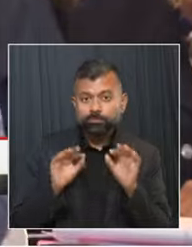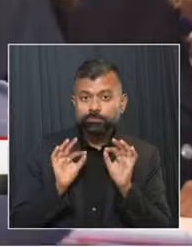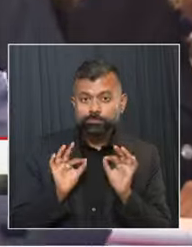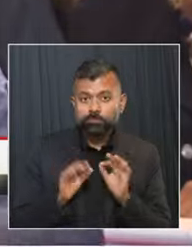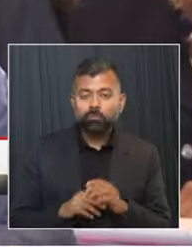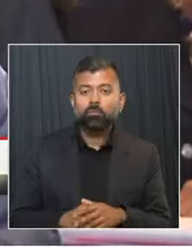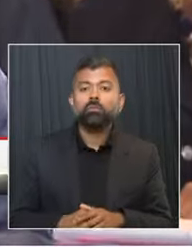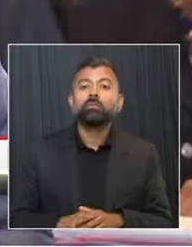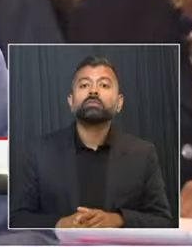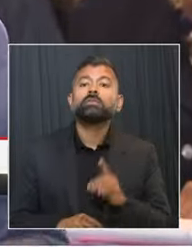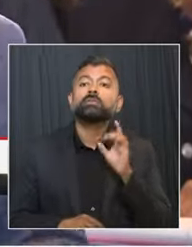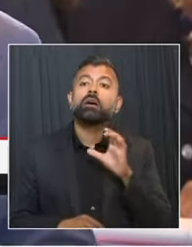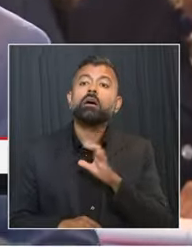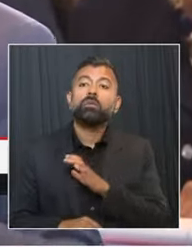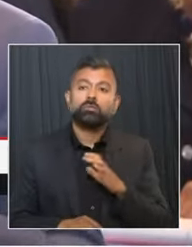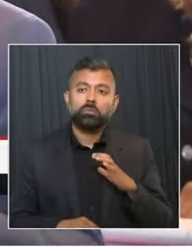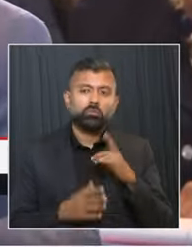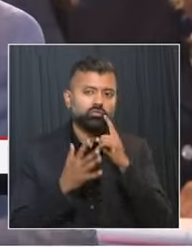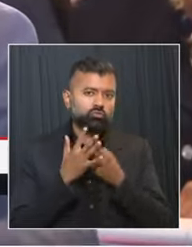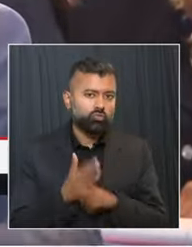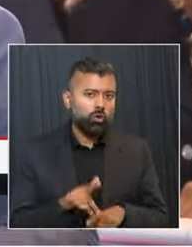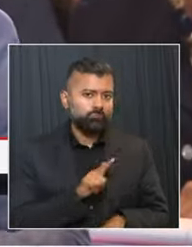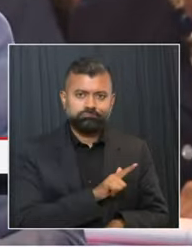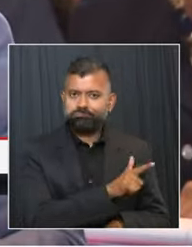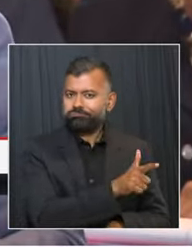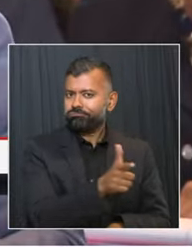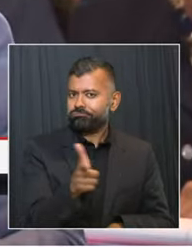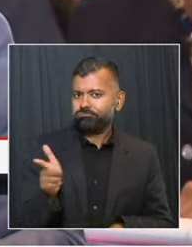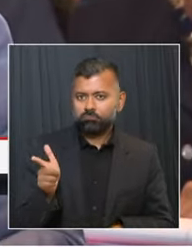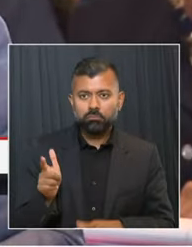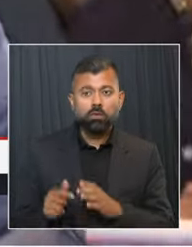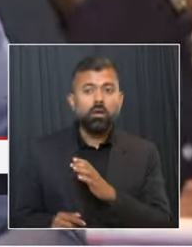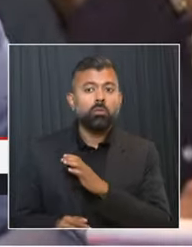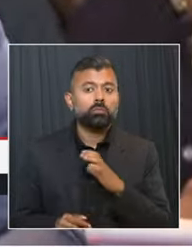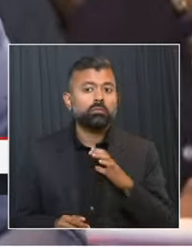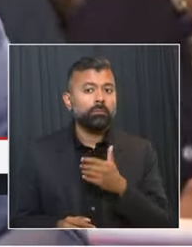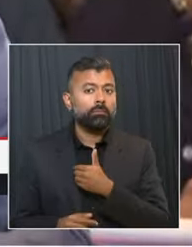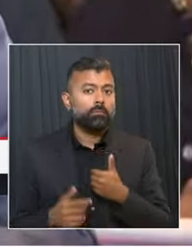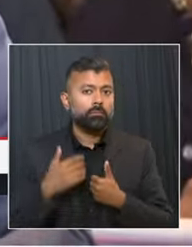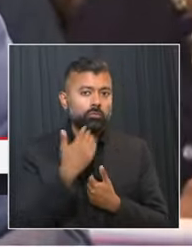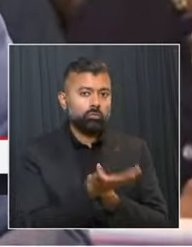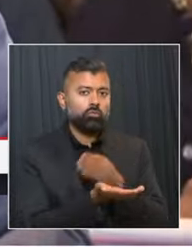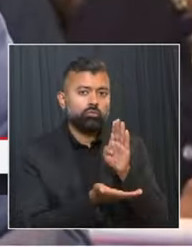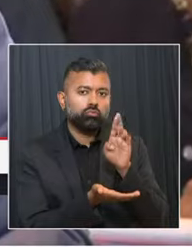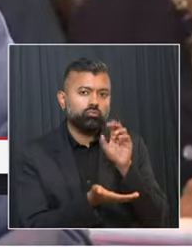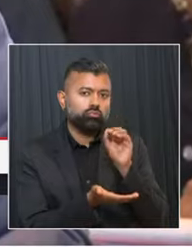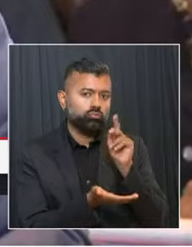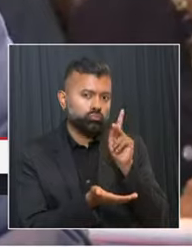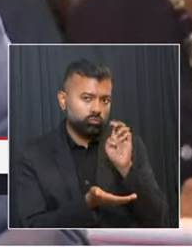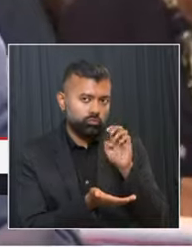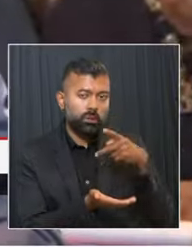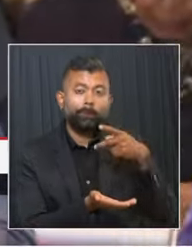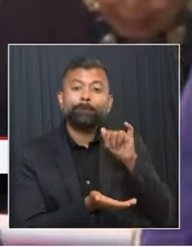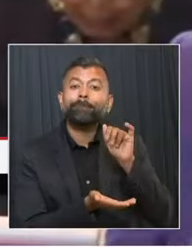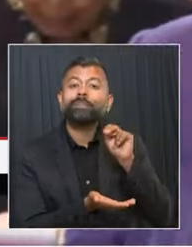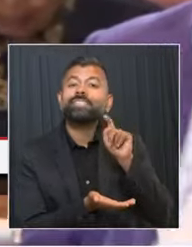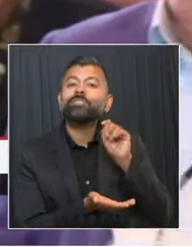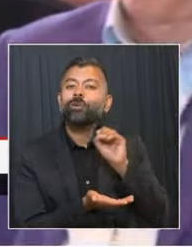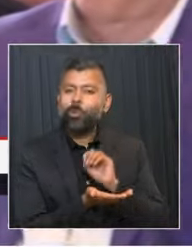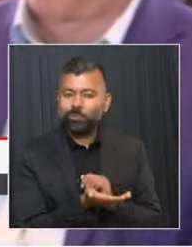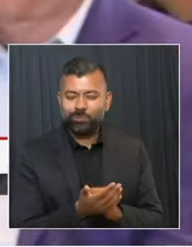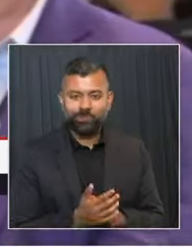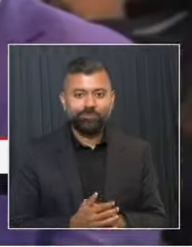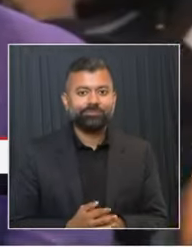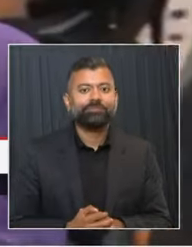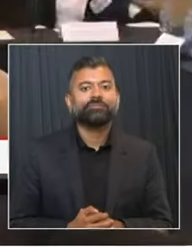We'll start with Councilmember Pinto. Great. Well, thank you so much, Councilmember McDuffie, and thank you, Mayor Bowser, and your